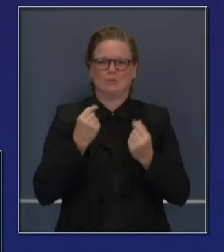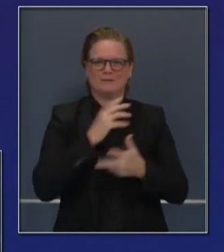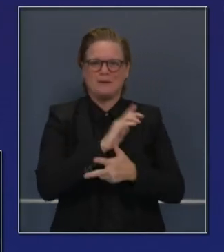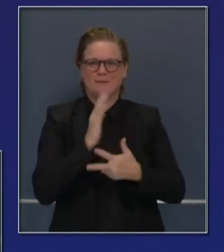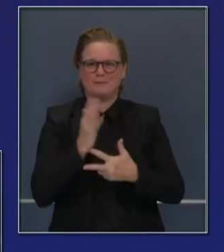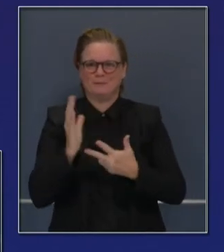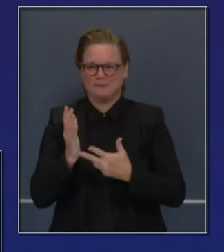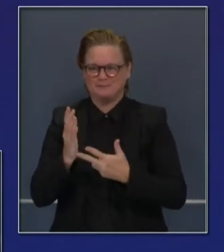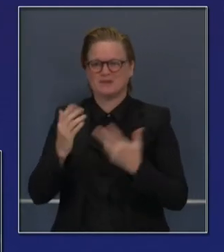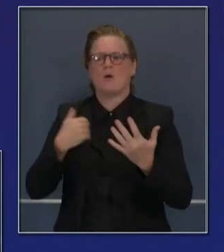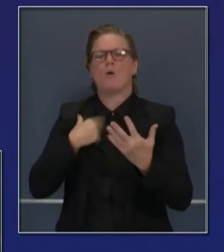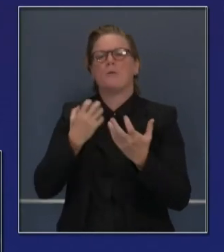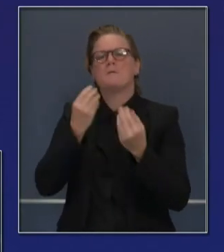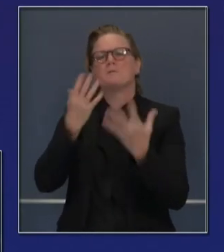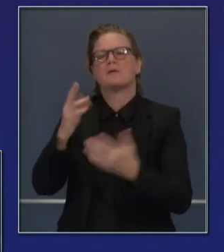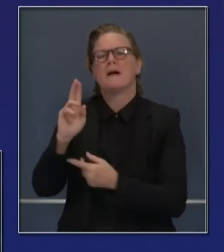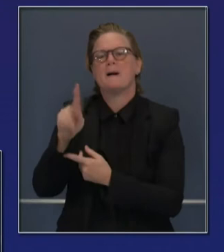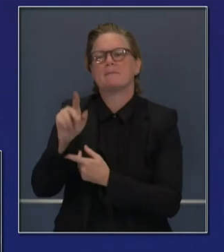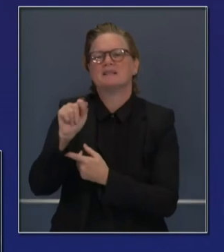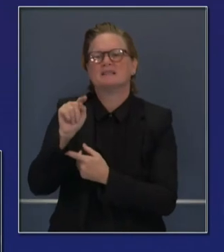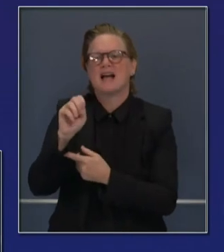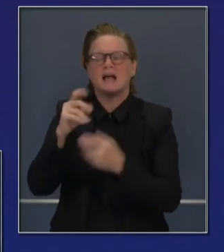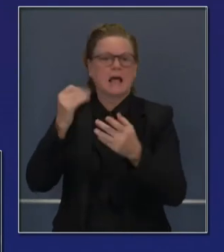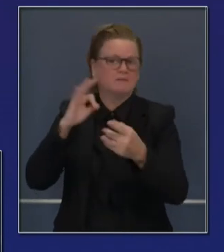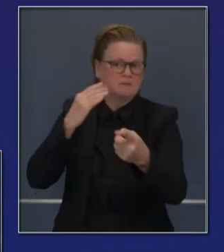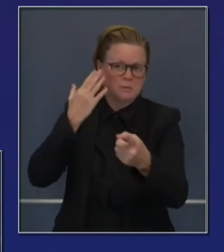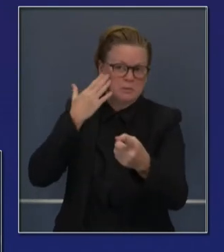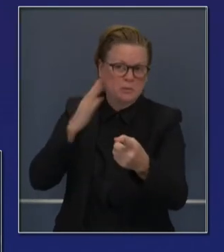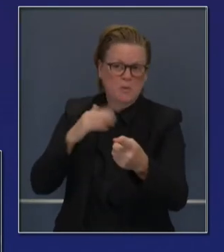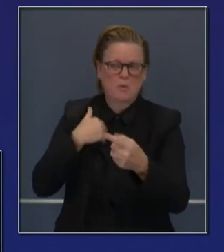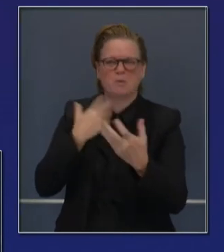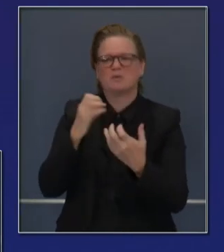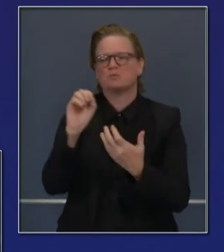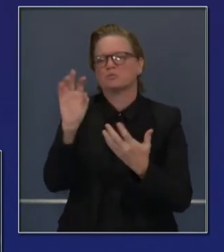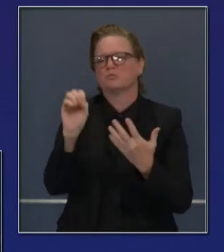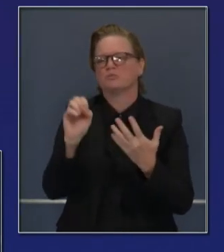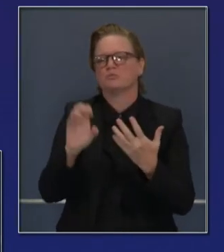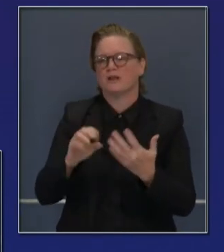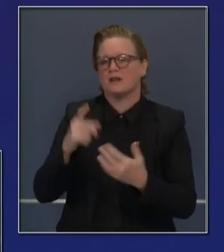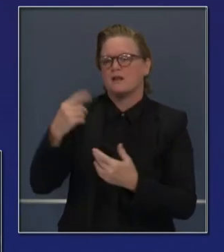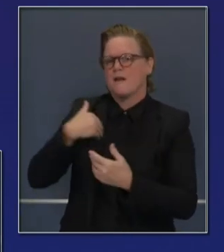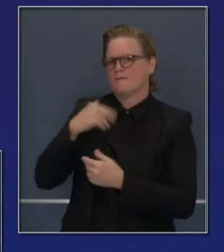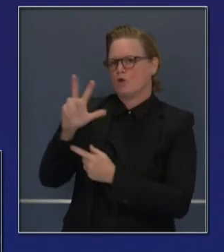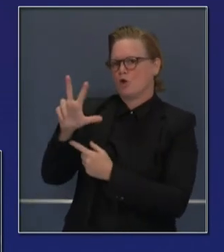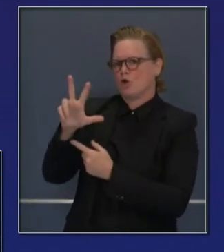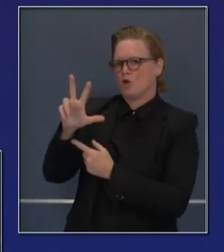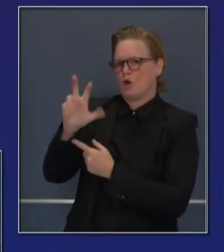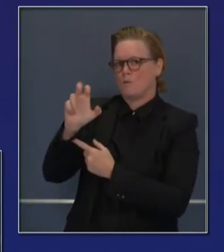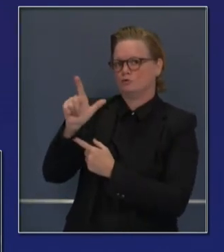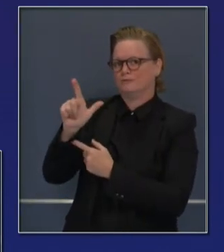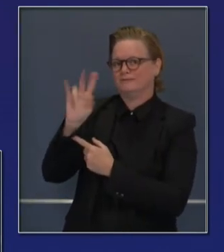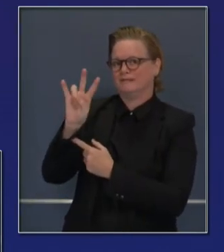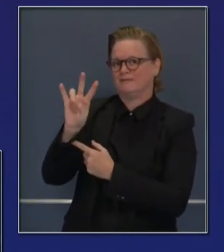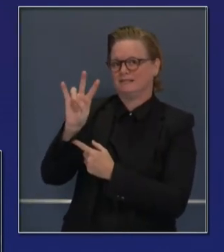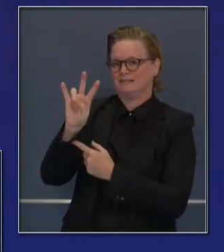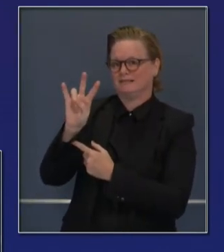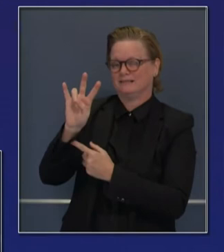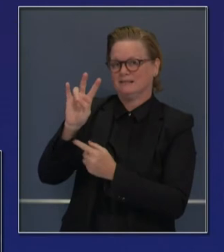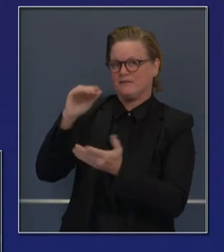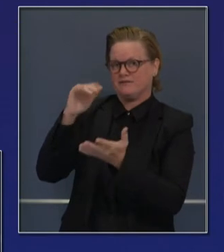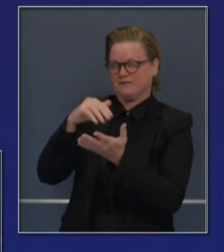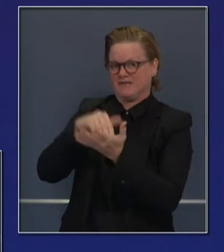not have seen. We are anticipating 327,000 doses of the vaccine